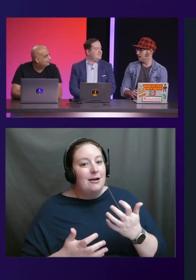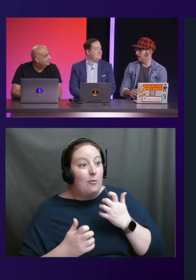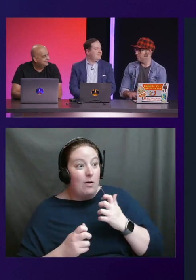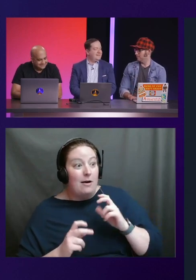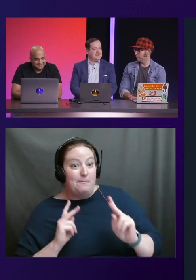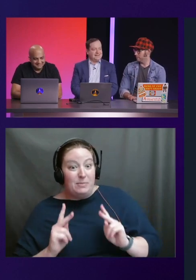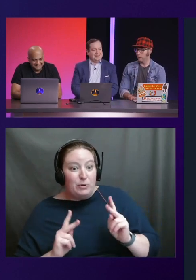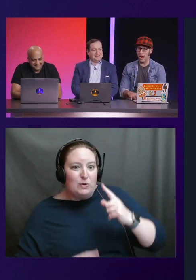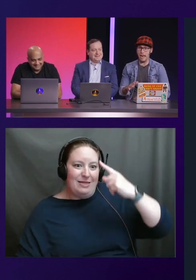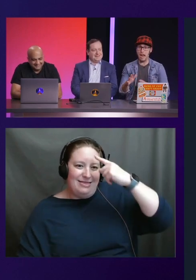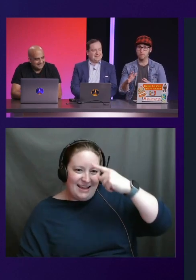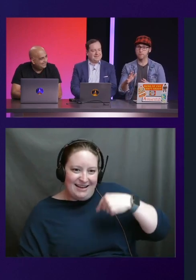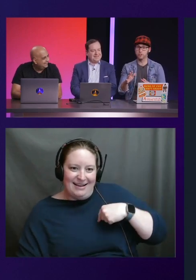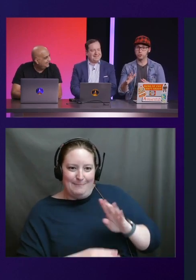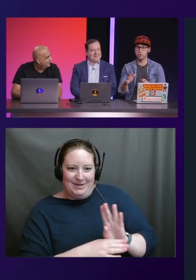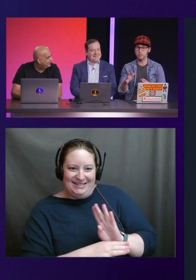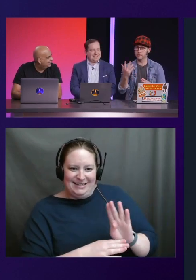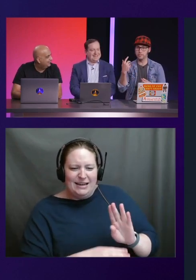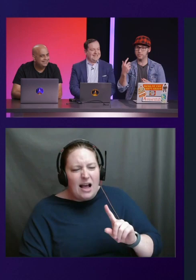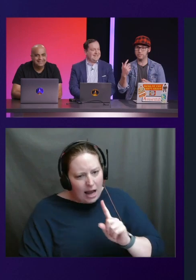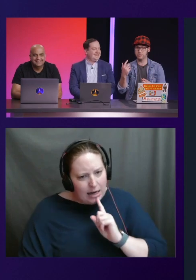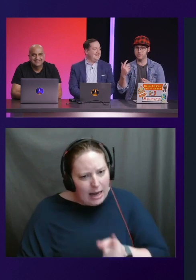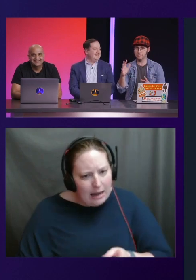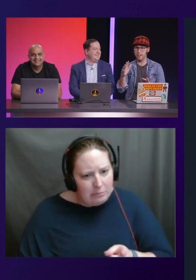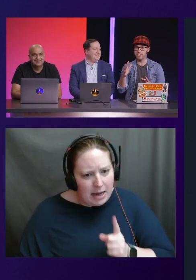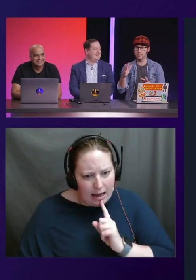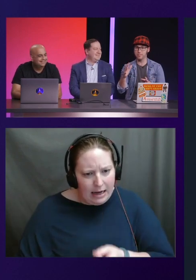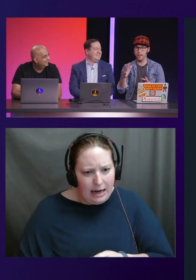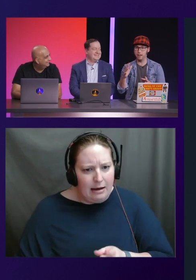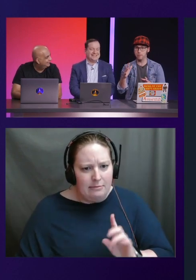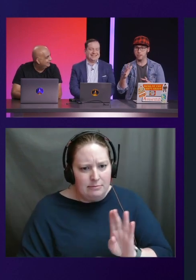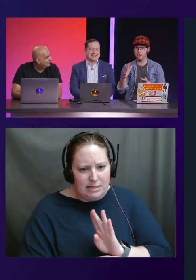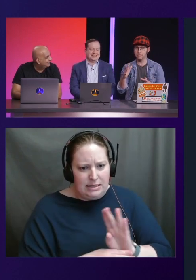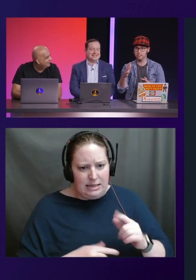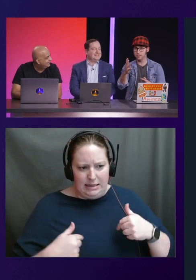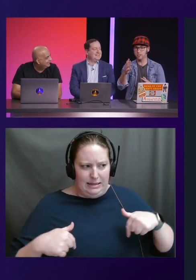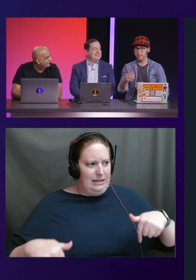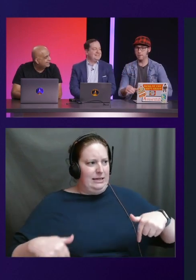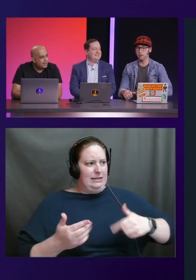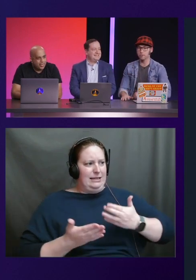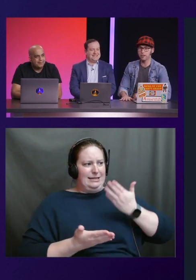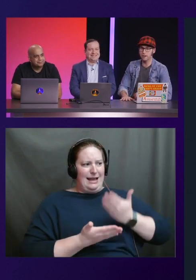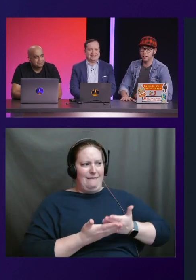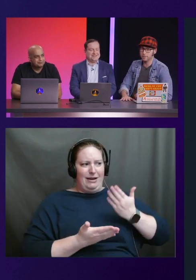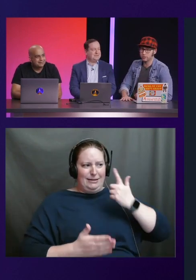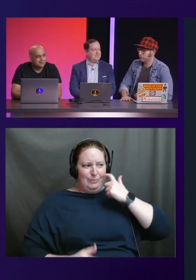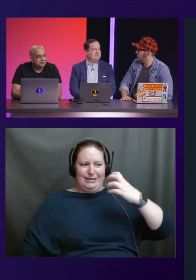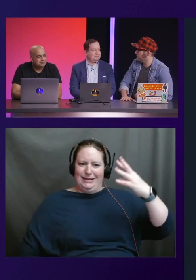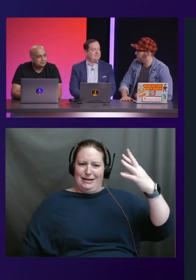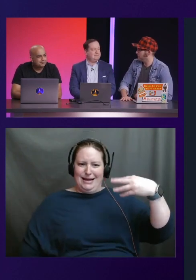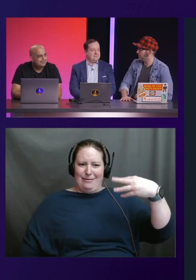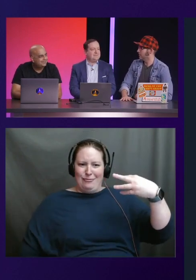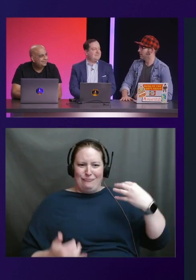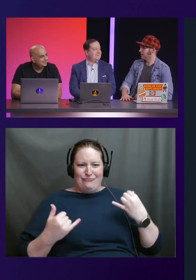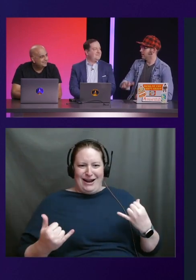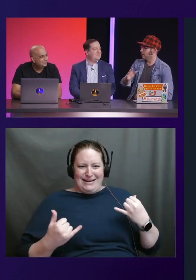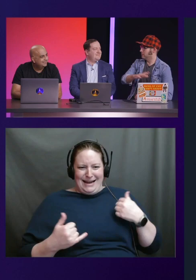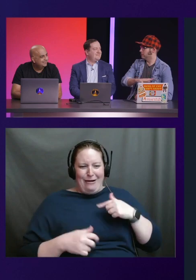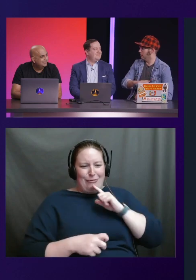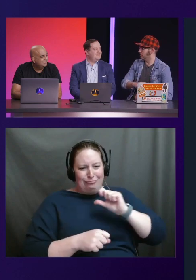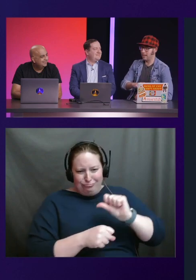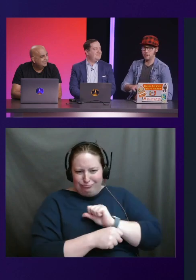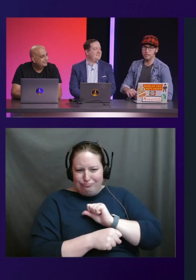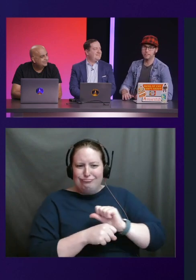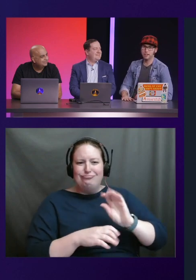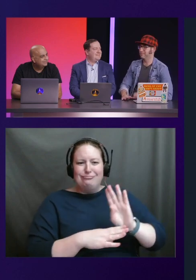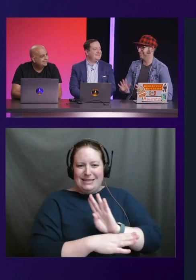busy, but I am for sure. This is evidence of that because it's on camera right now. I'm extremely busy.